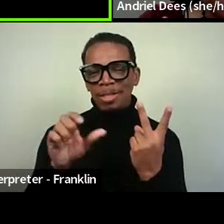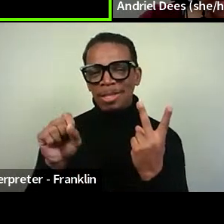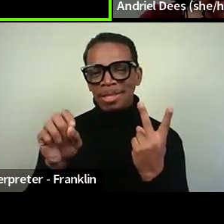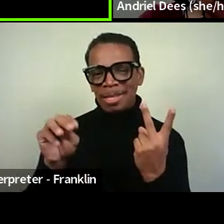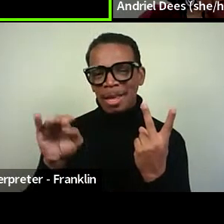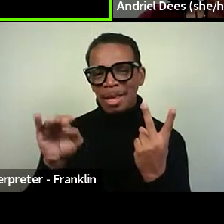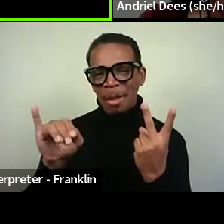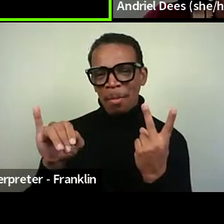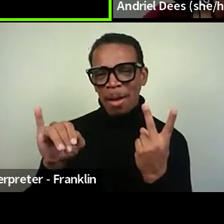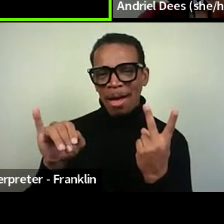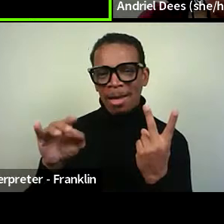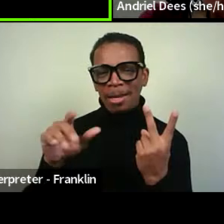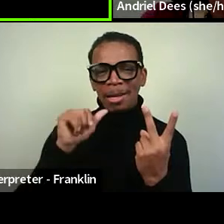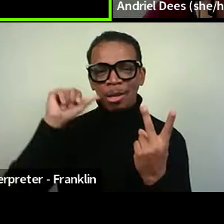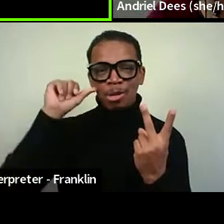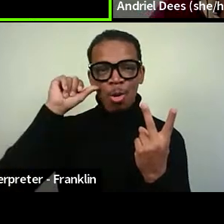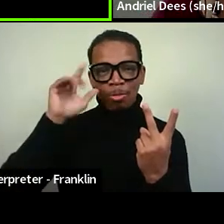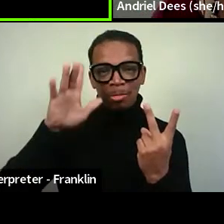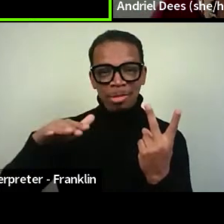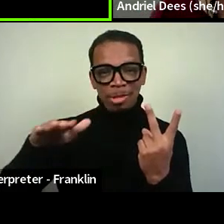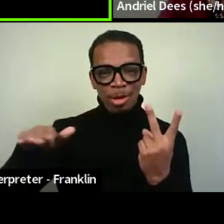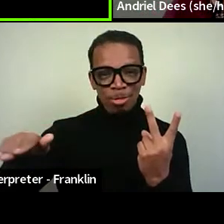them semi-adult children.